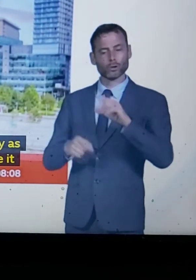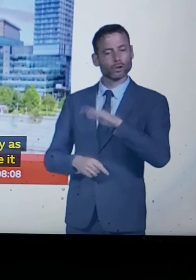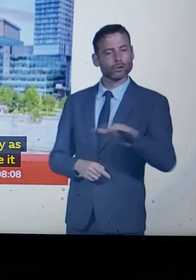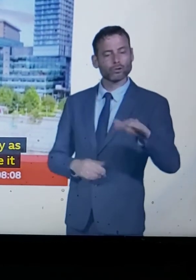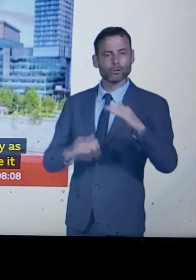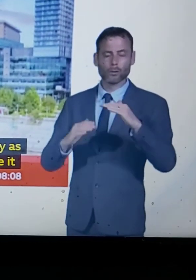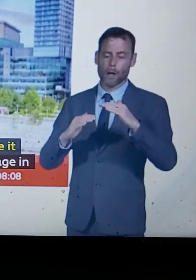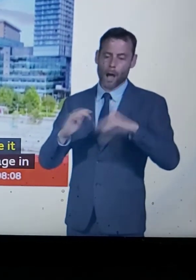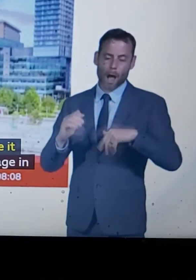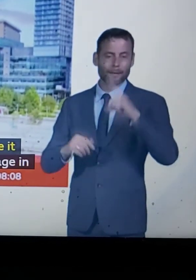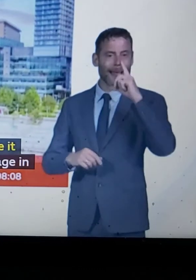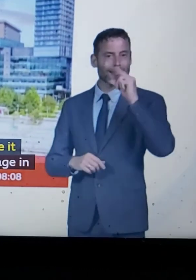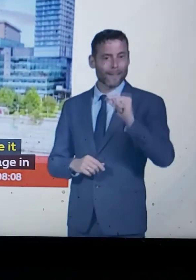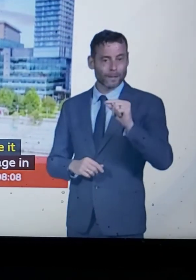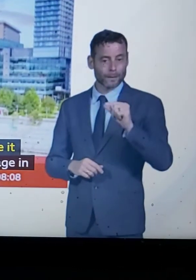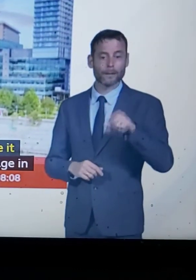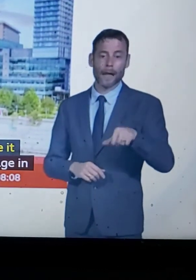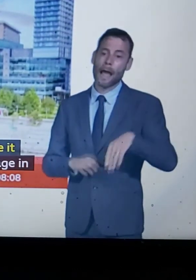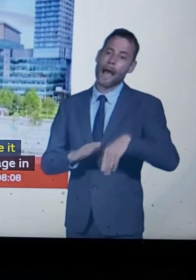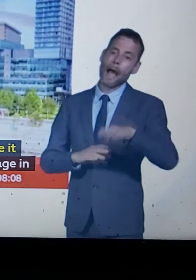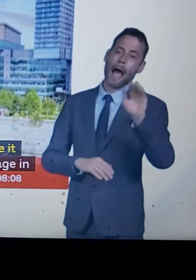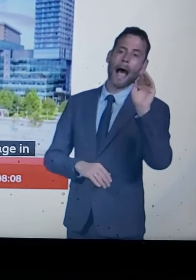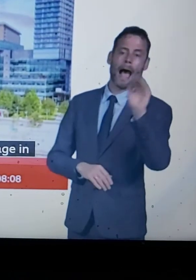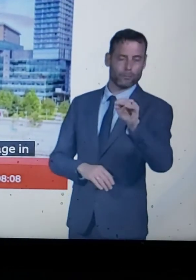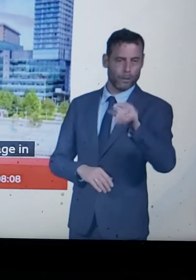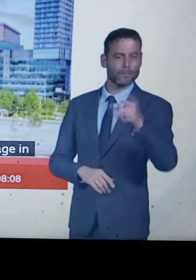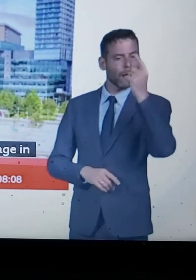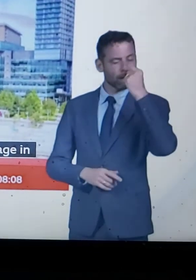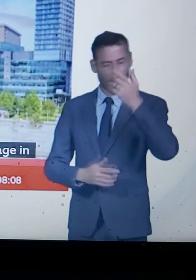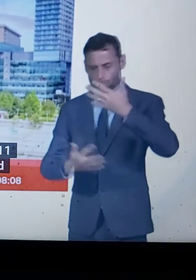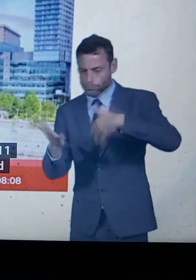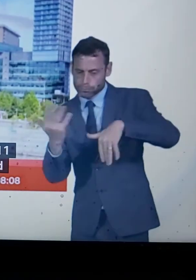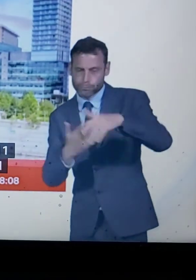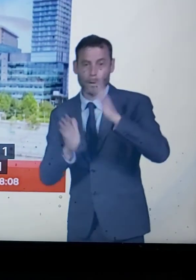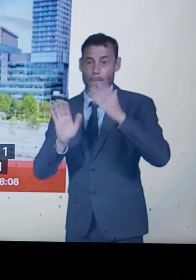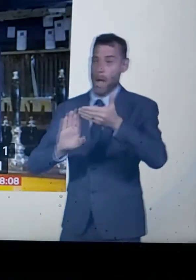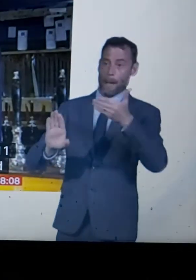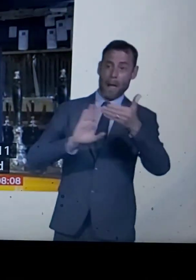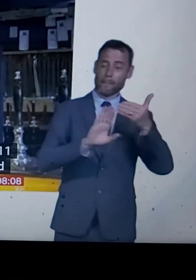other people outdoors. It's part of the changes to lockdown rules being introduced next week.